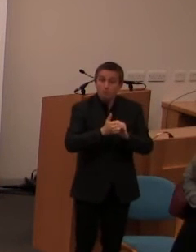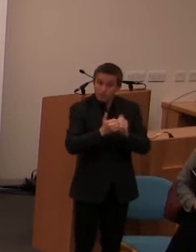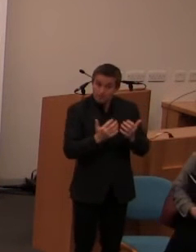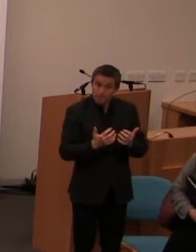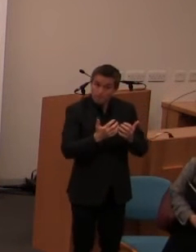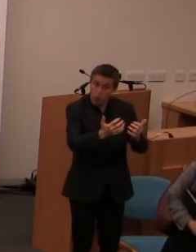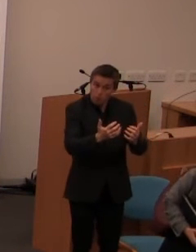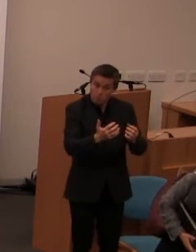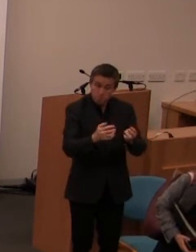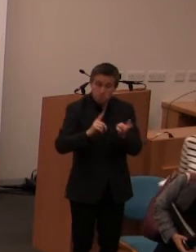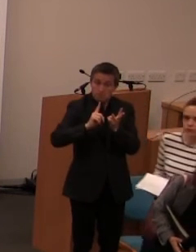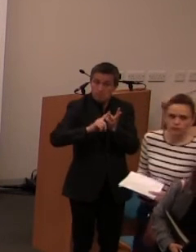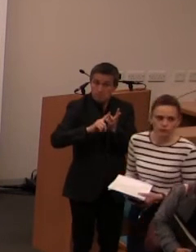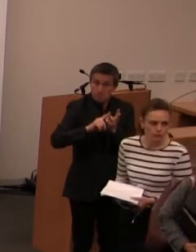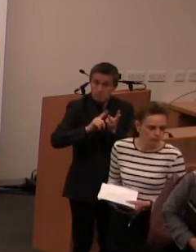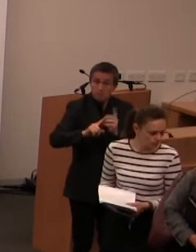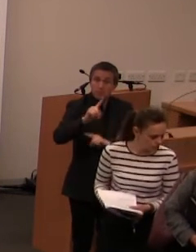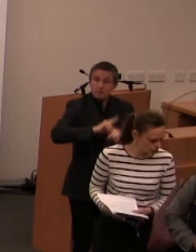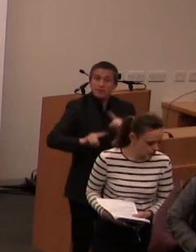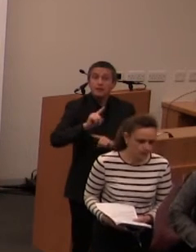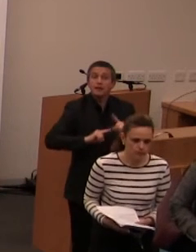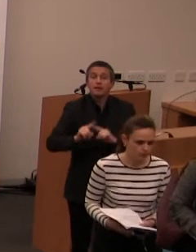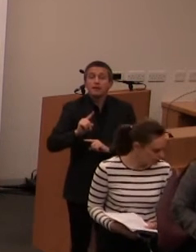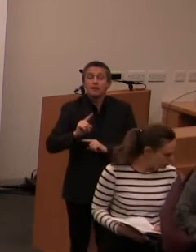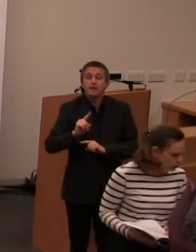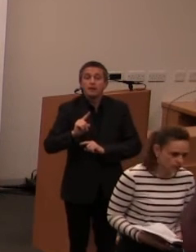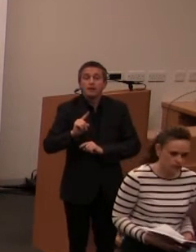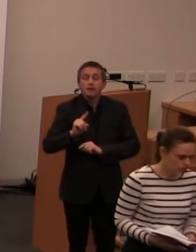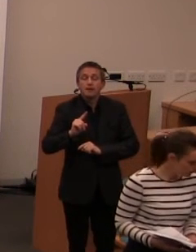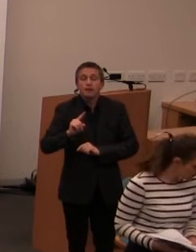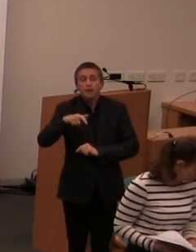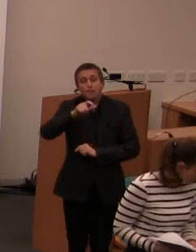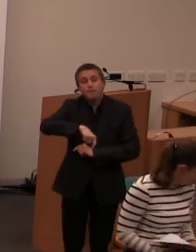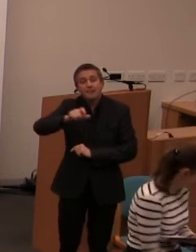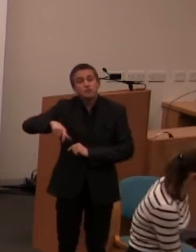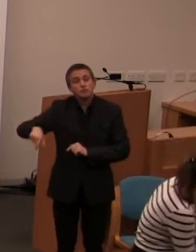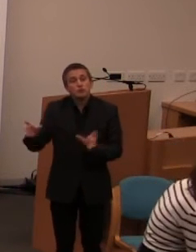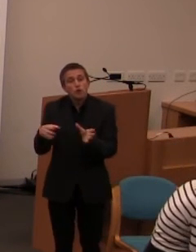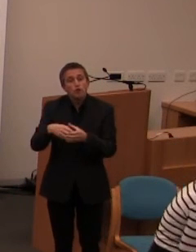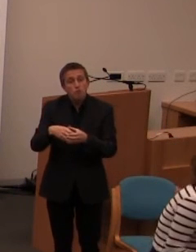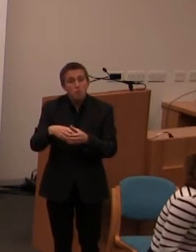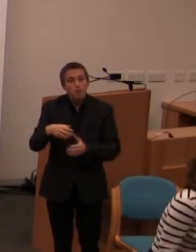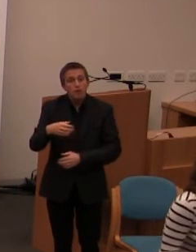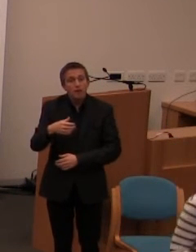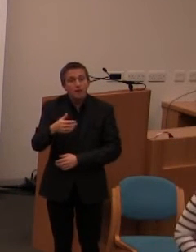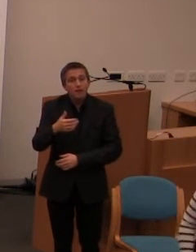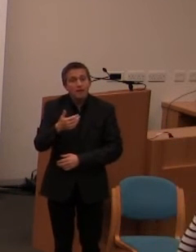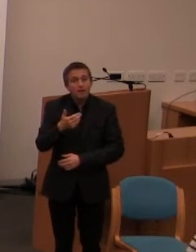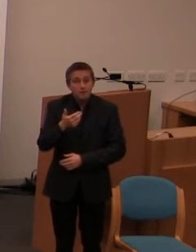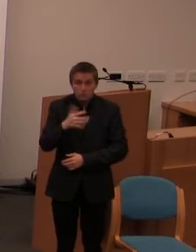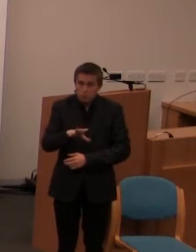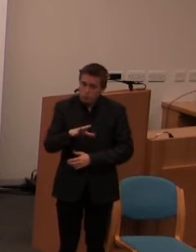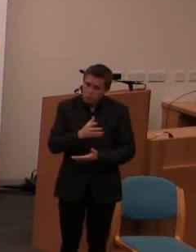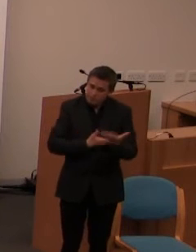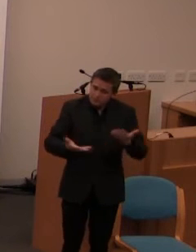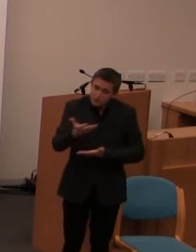recently, and just ahead of this public session, I met with the patients group as well. And we've discussed a